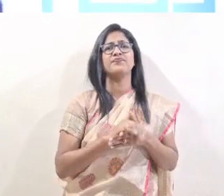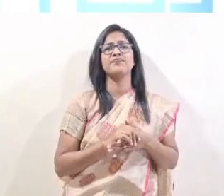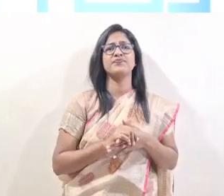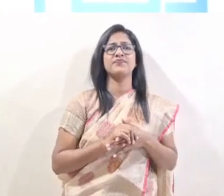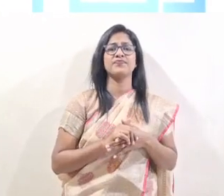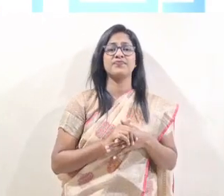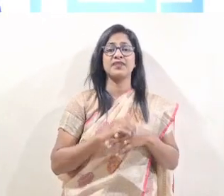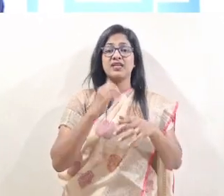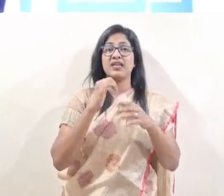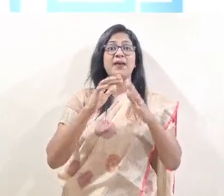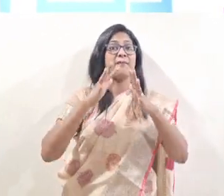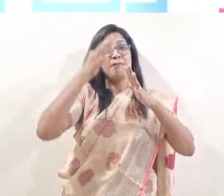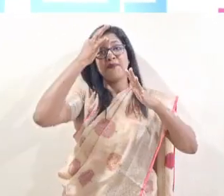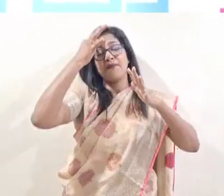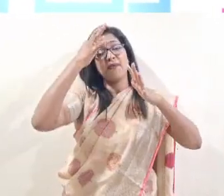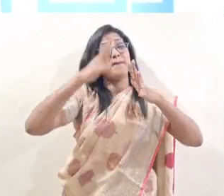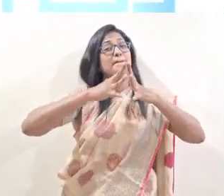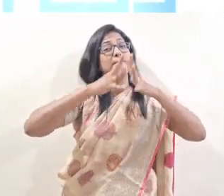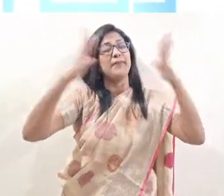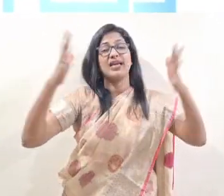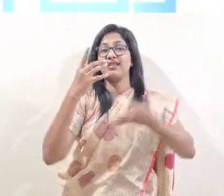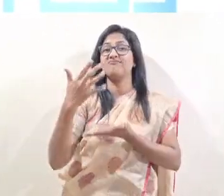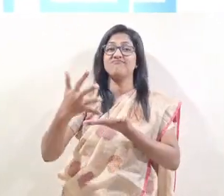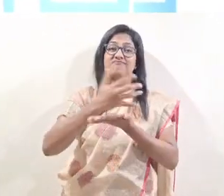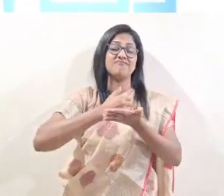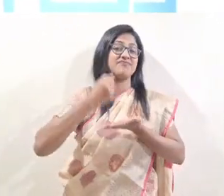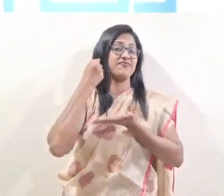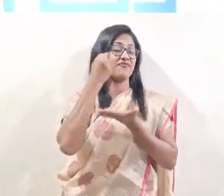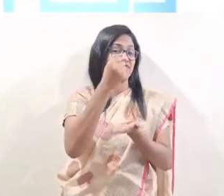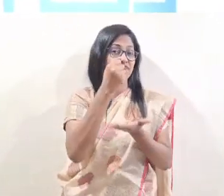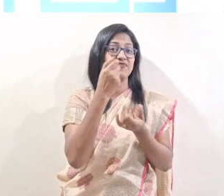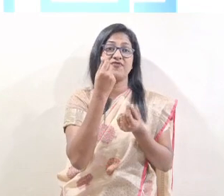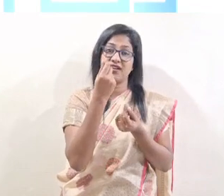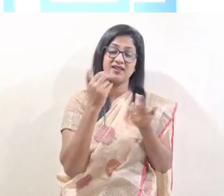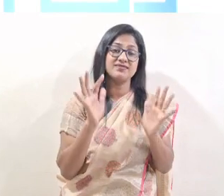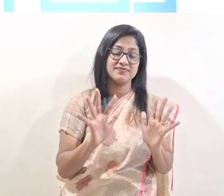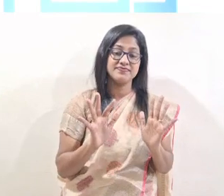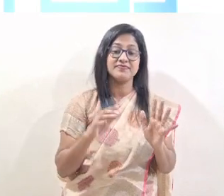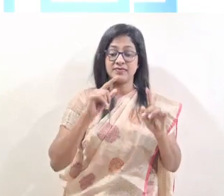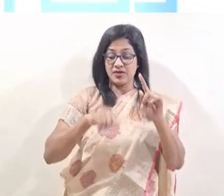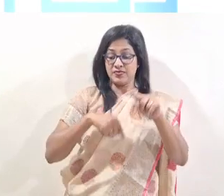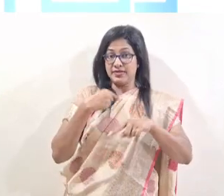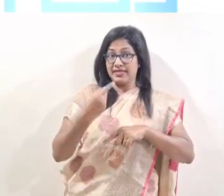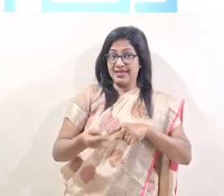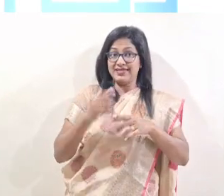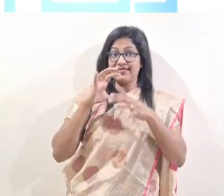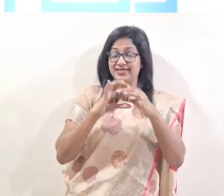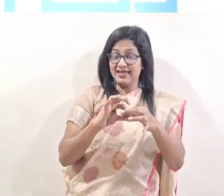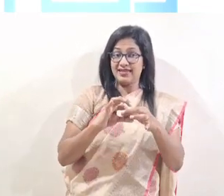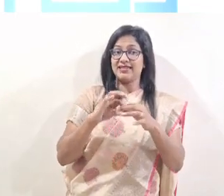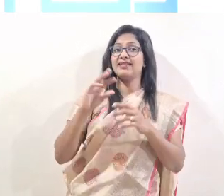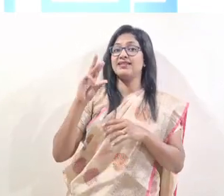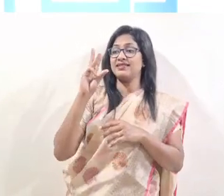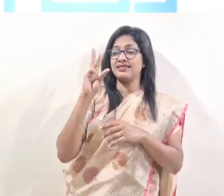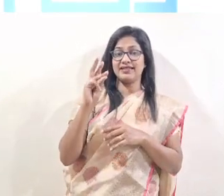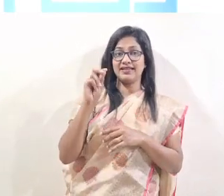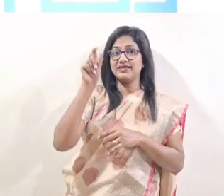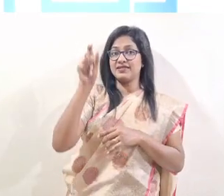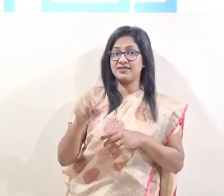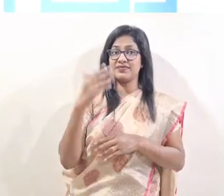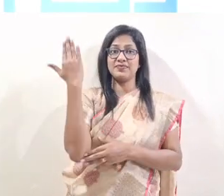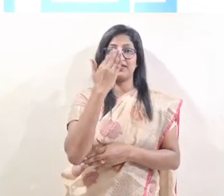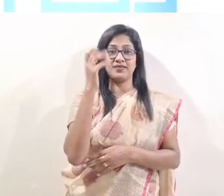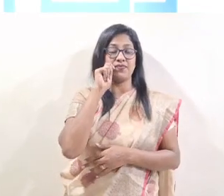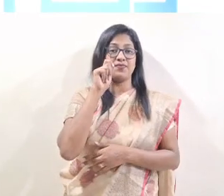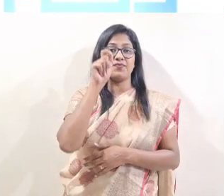the gigantic problem of finances. And this brings me to our next speaker, Dr.